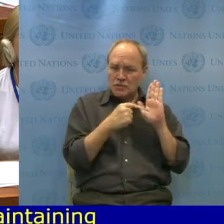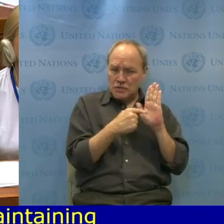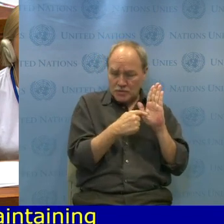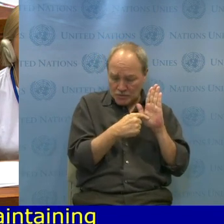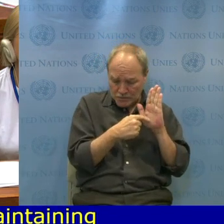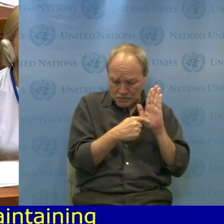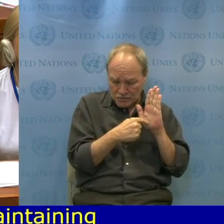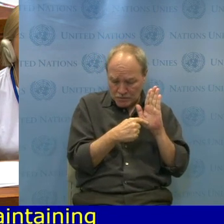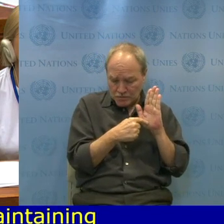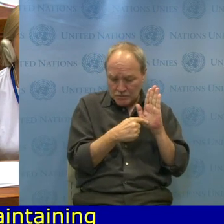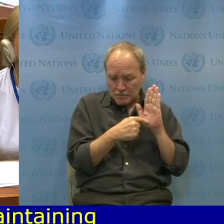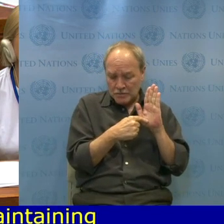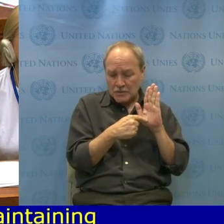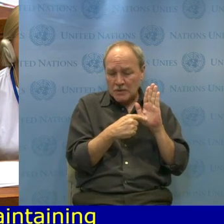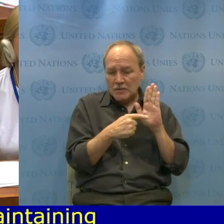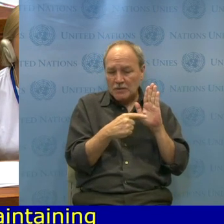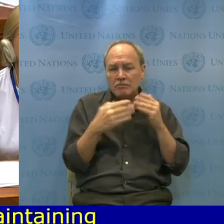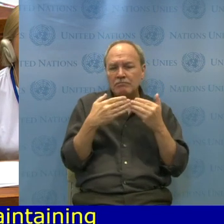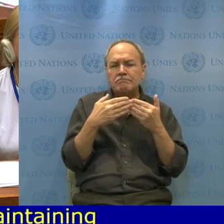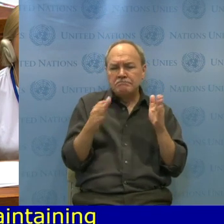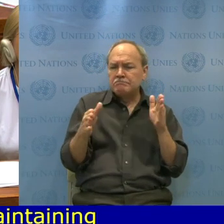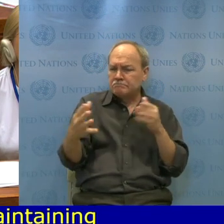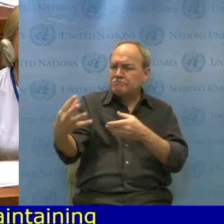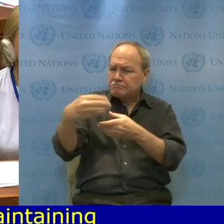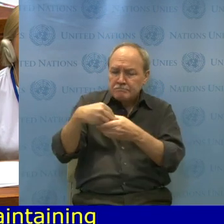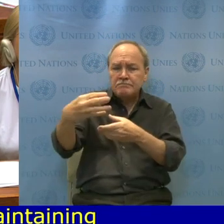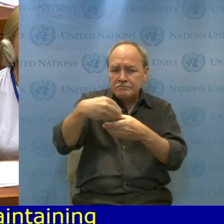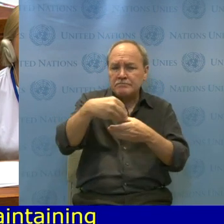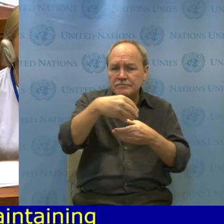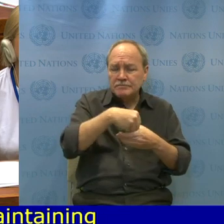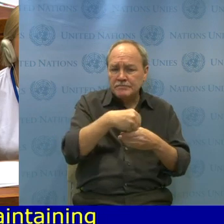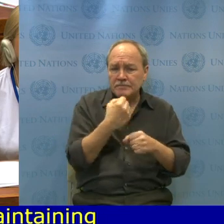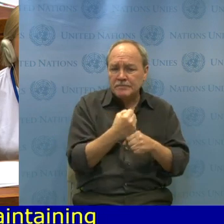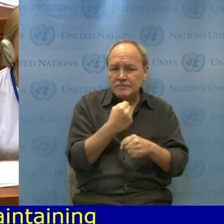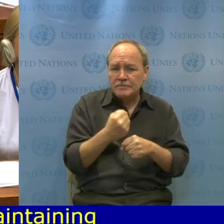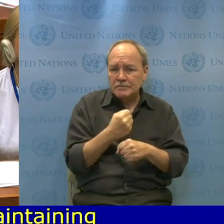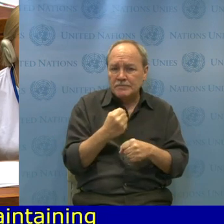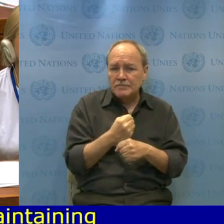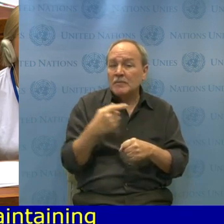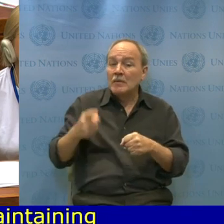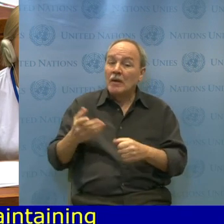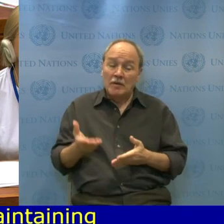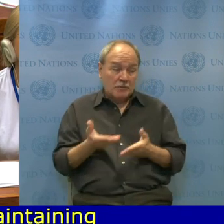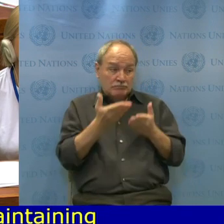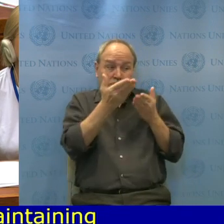for more inclusion in employment, and that was tabled in March 2018. This bill